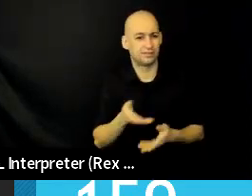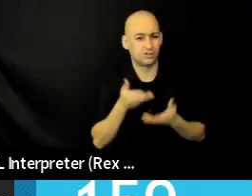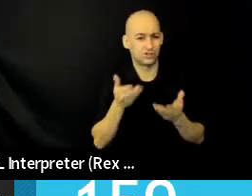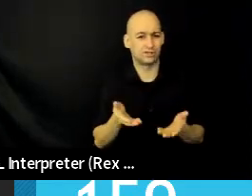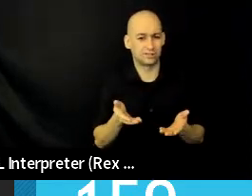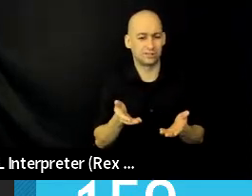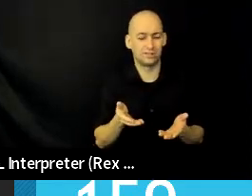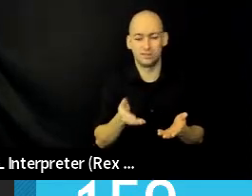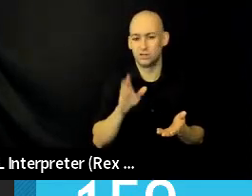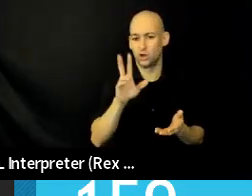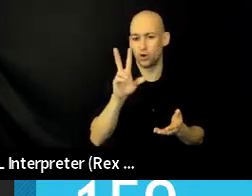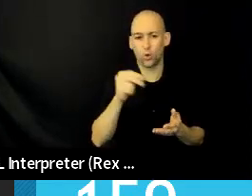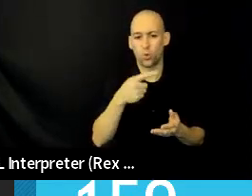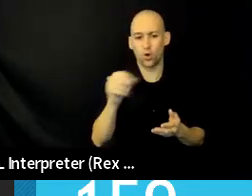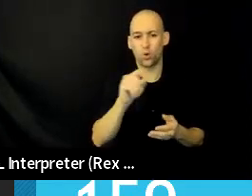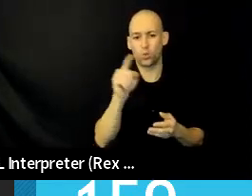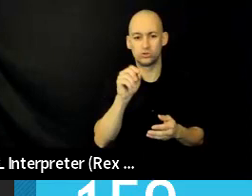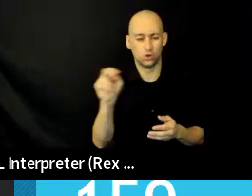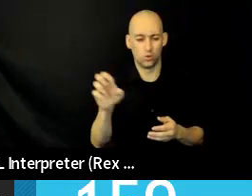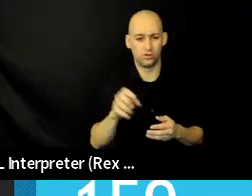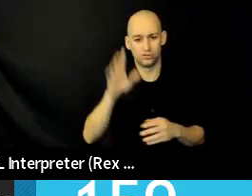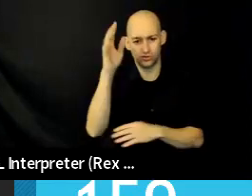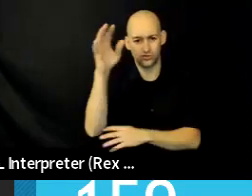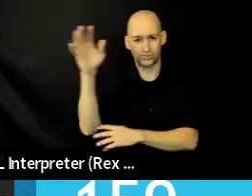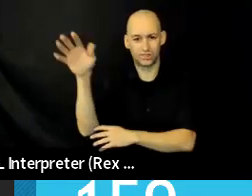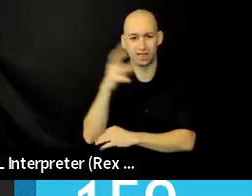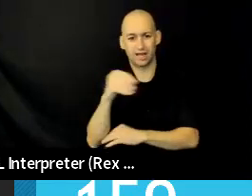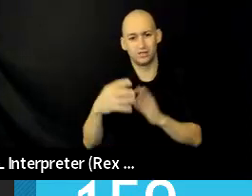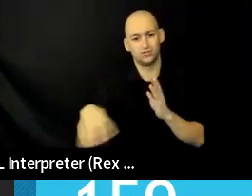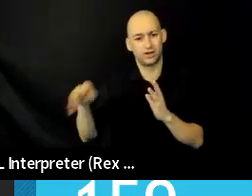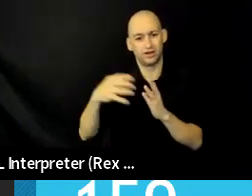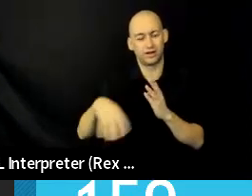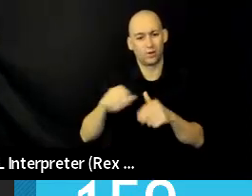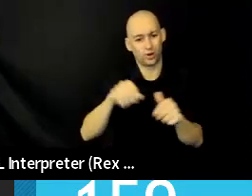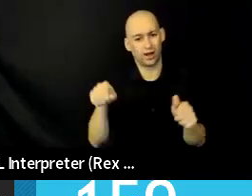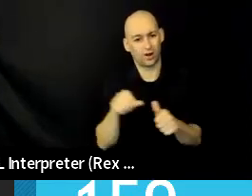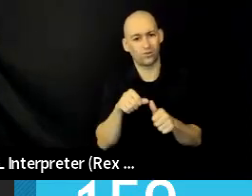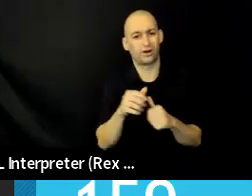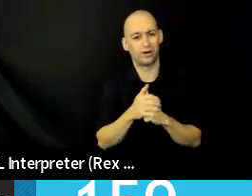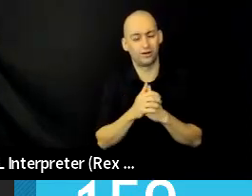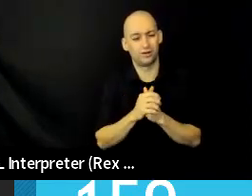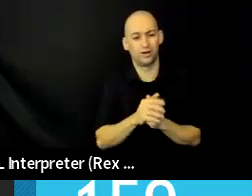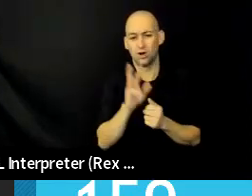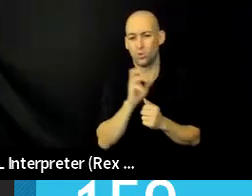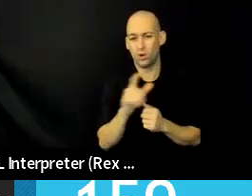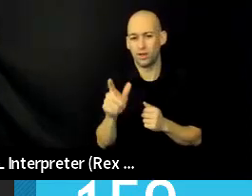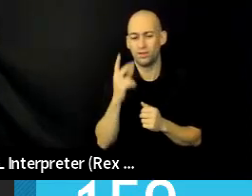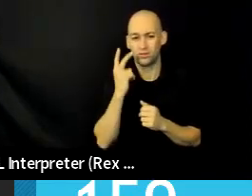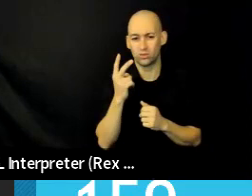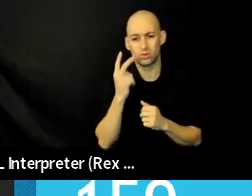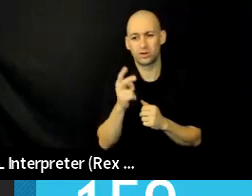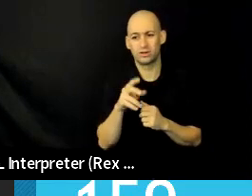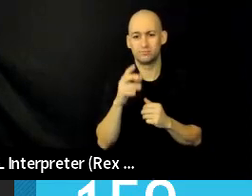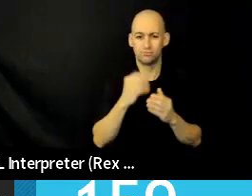zone, trees, and a drainage area. Well, if you look, let's talk about the